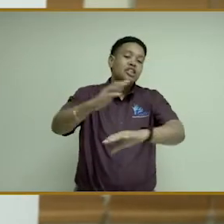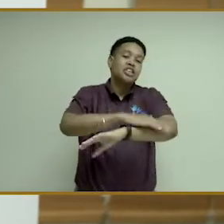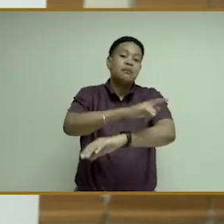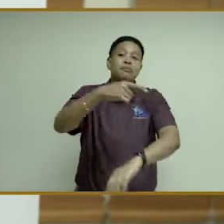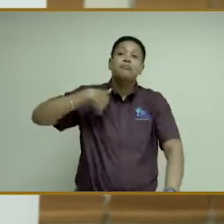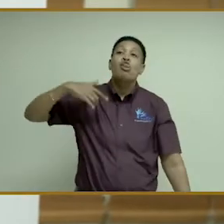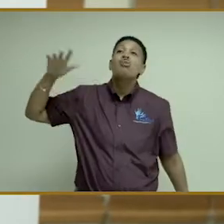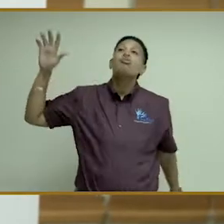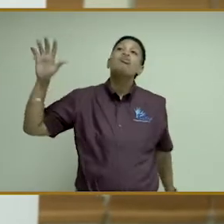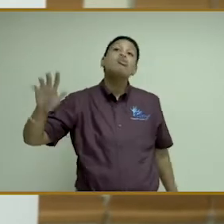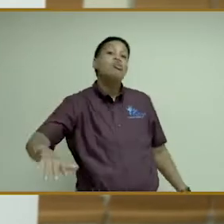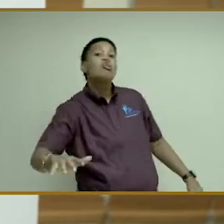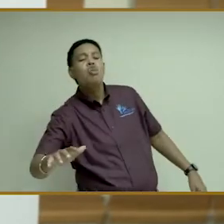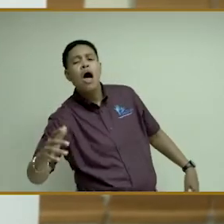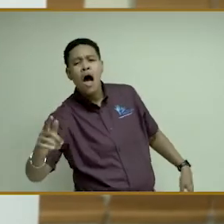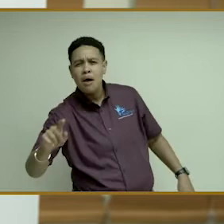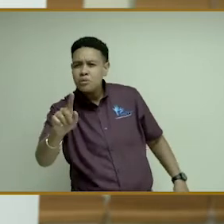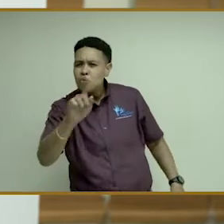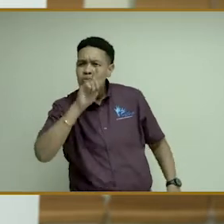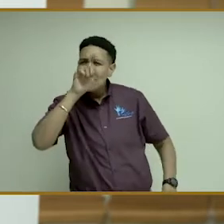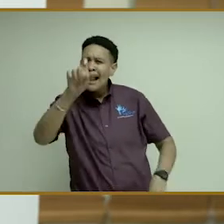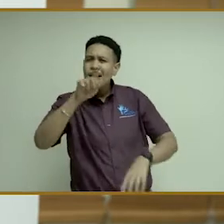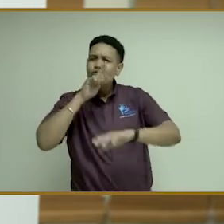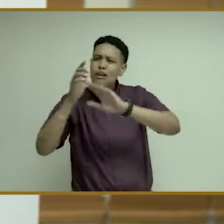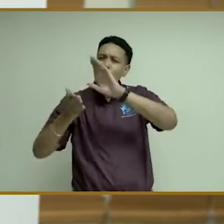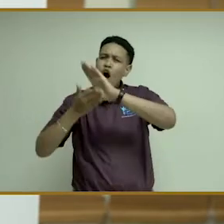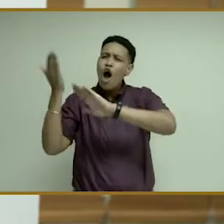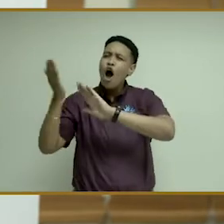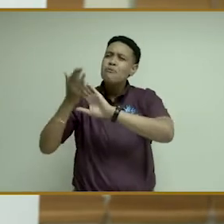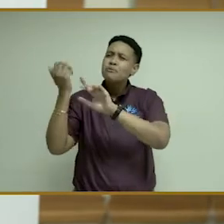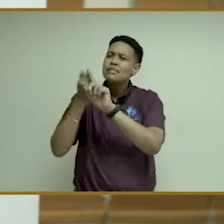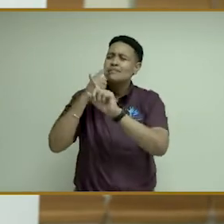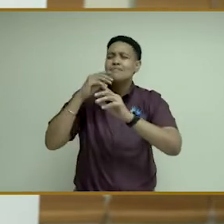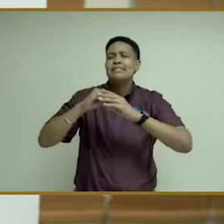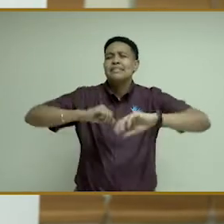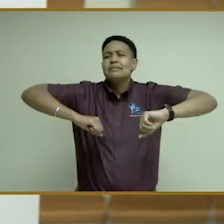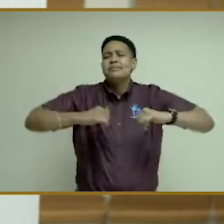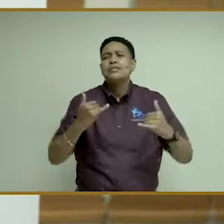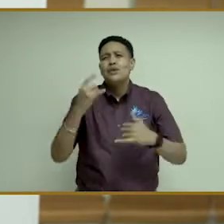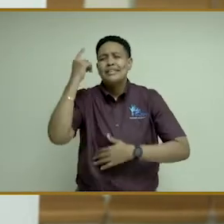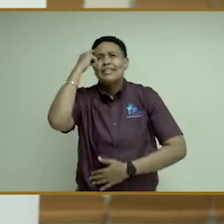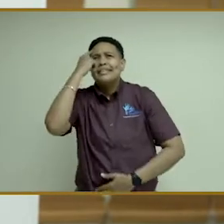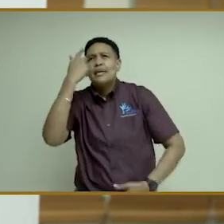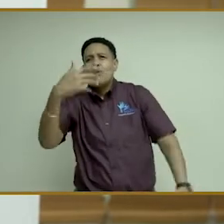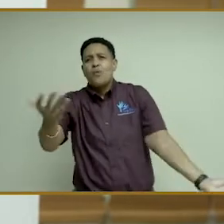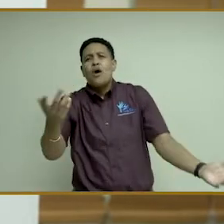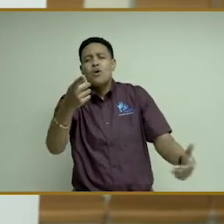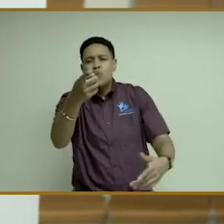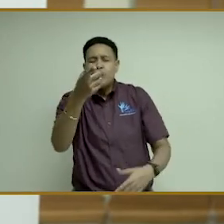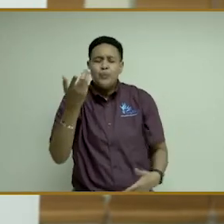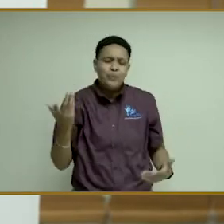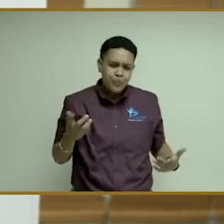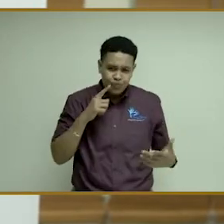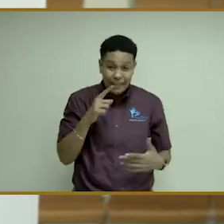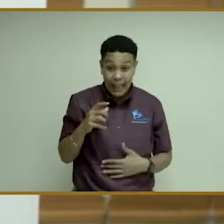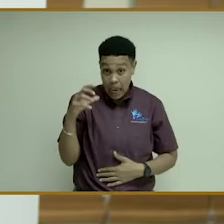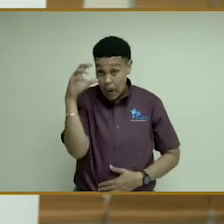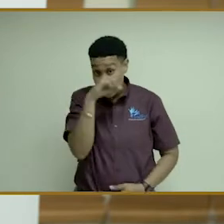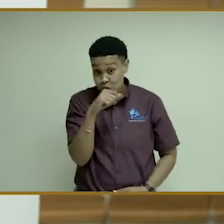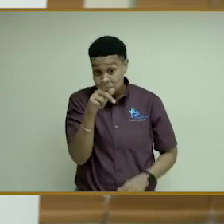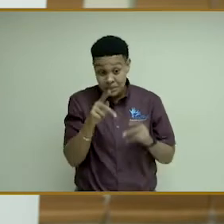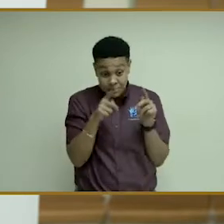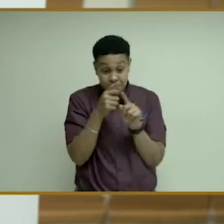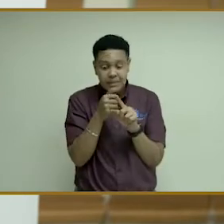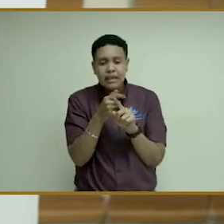touched it. So you really have to operate in a space now where you assume that